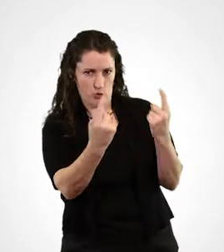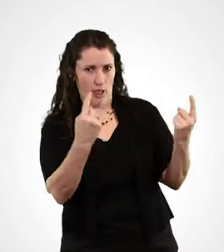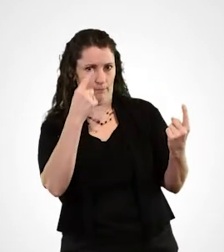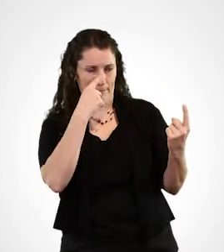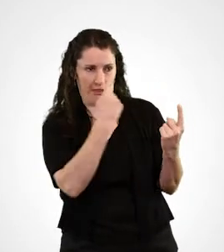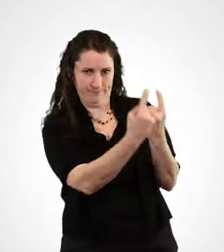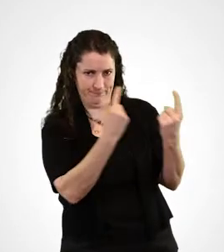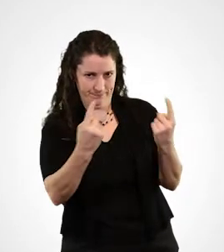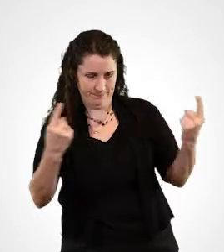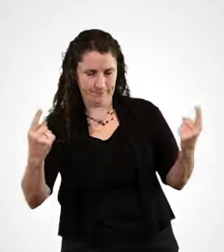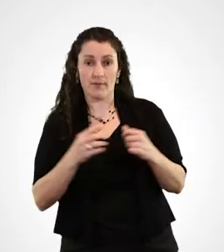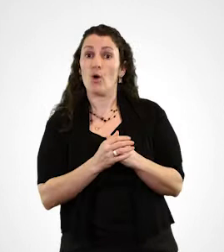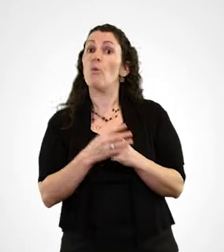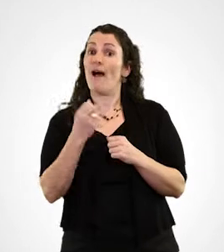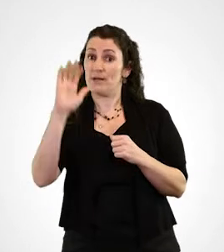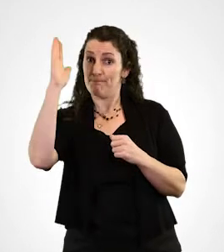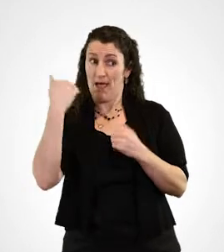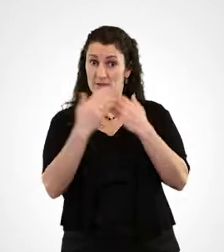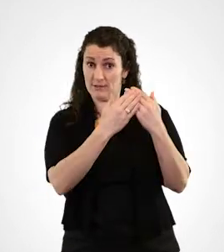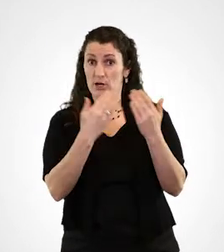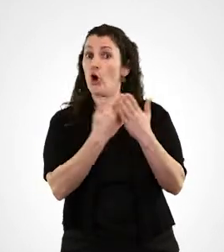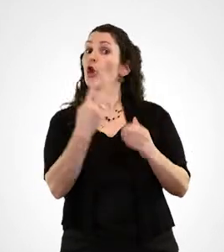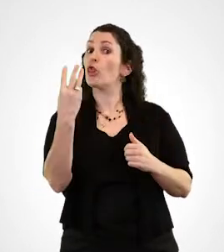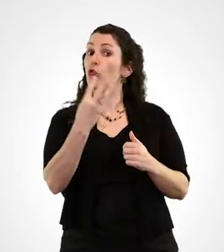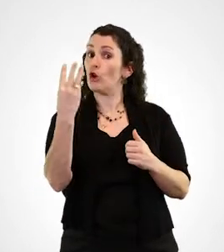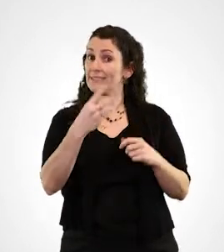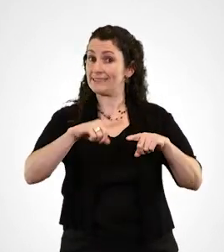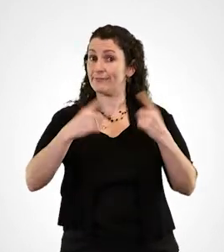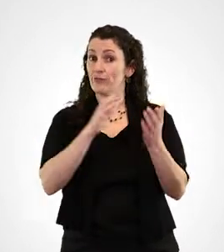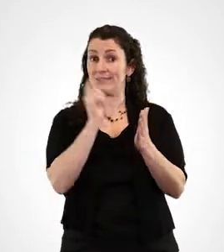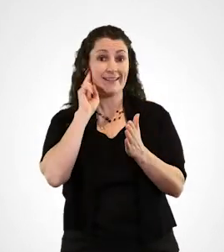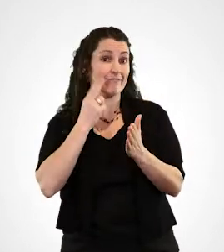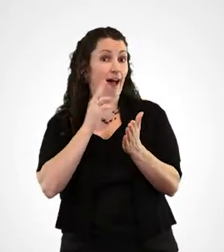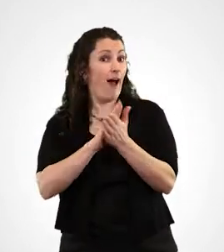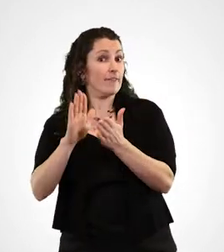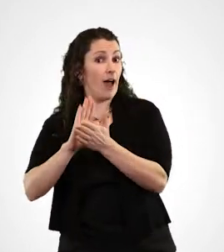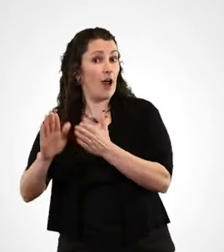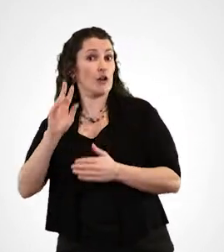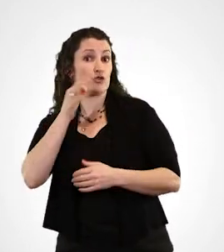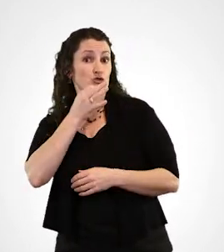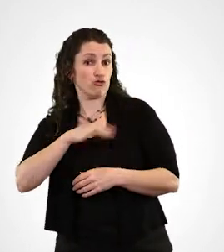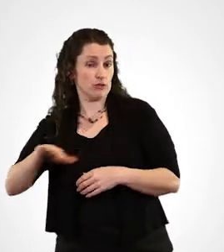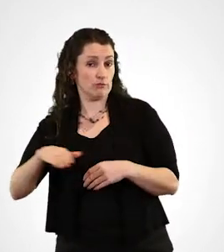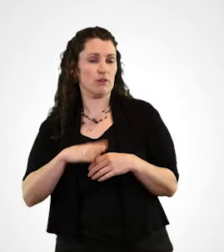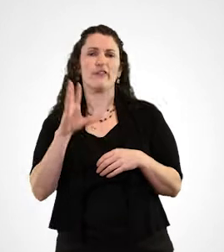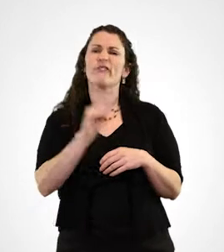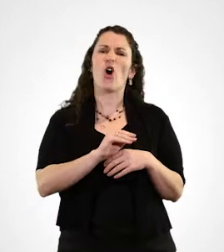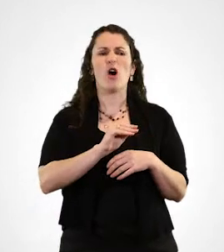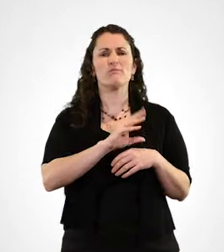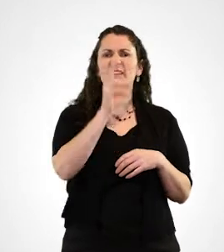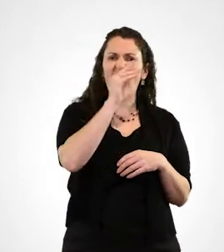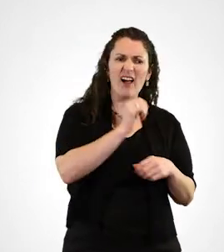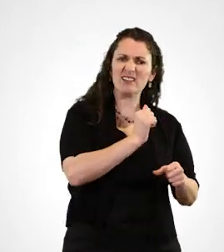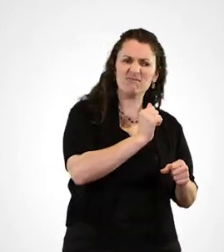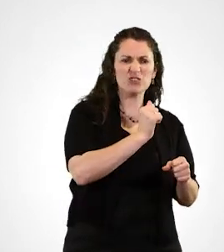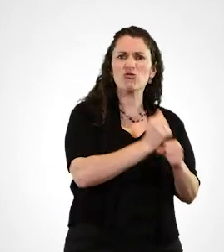These studies have been across 13 deaf and hard of hearing children in grades K through 2. We've worked with children who have